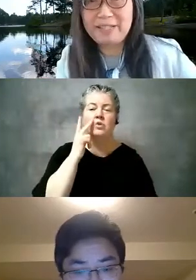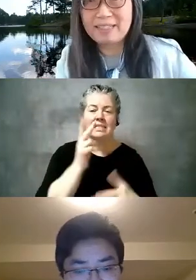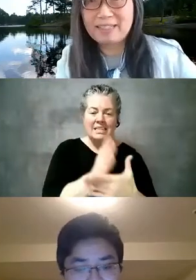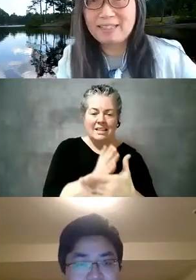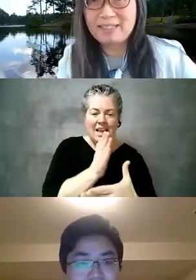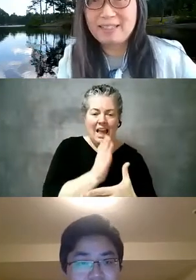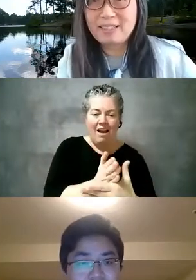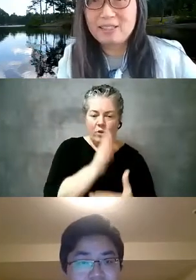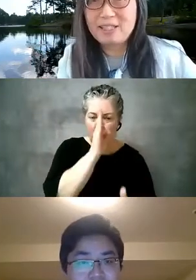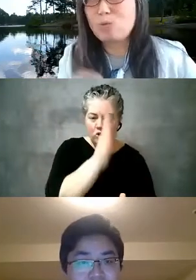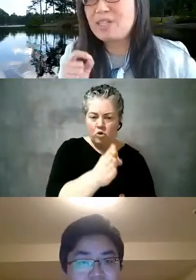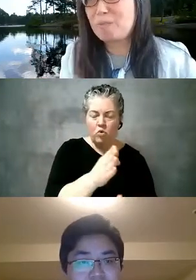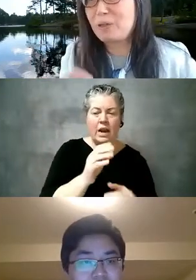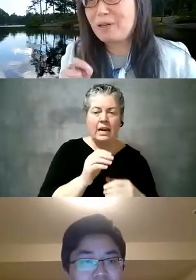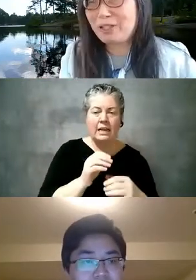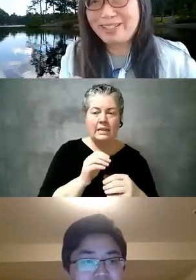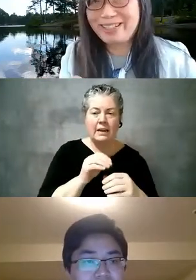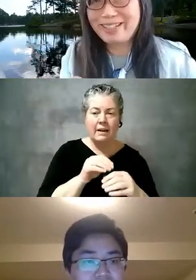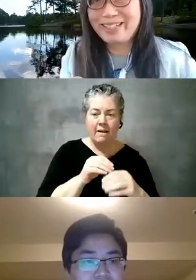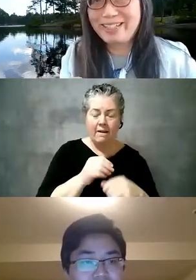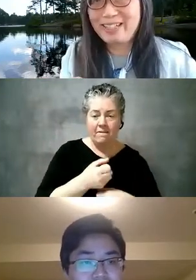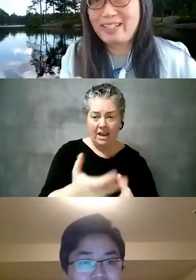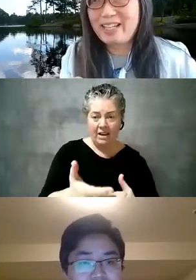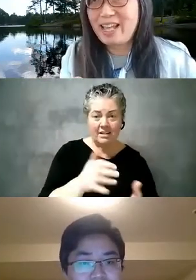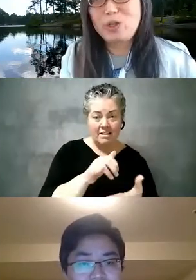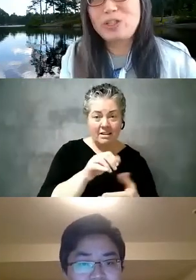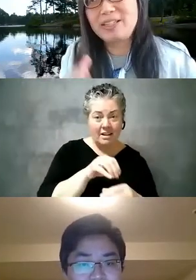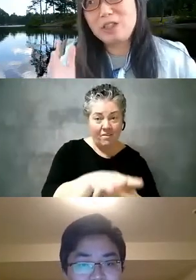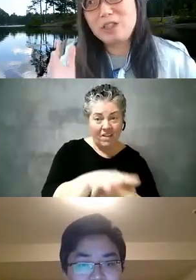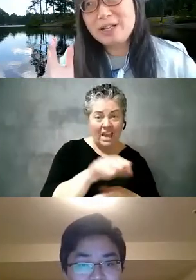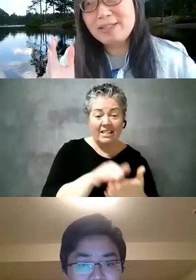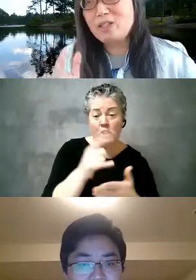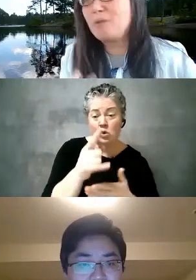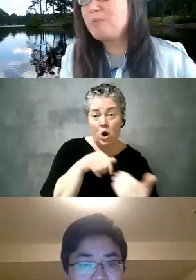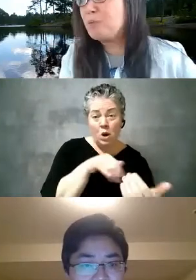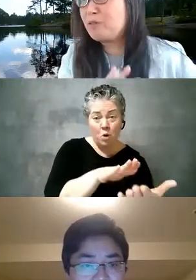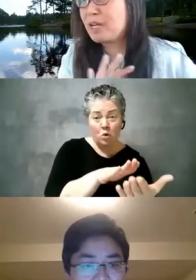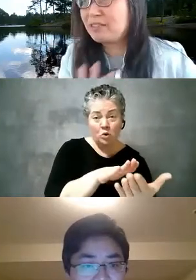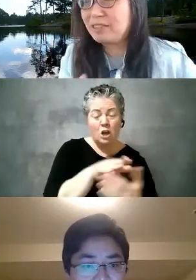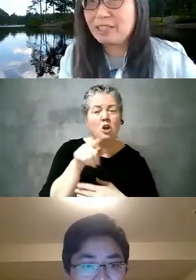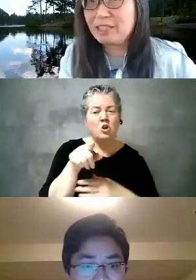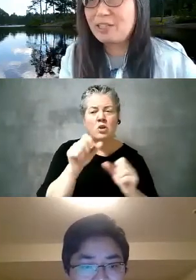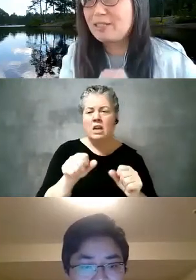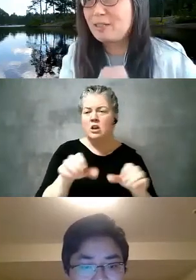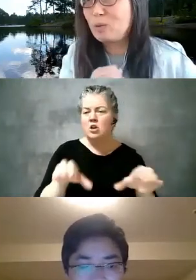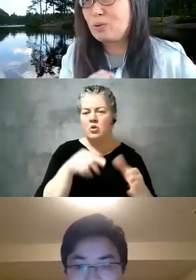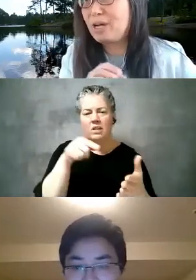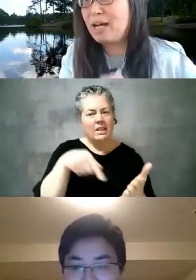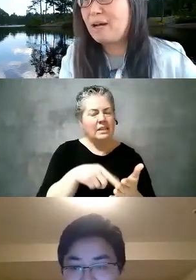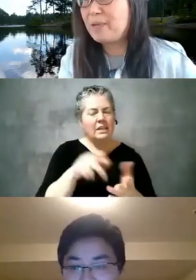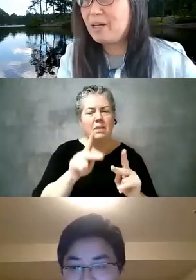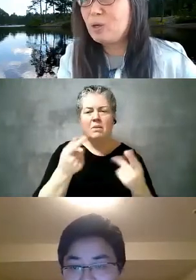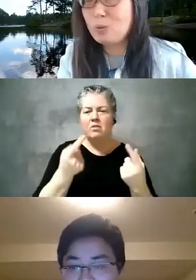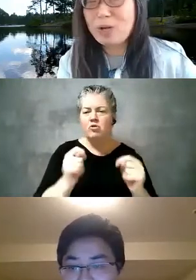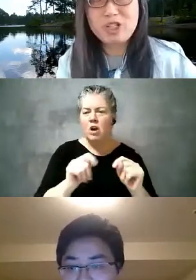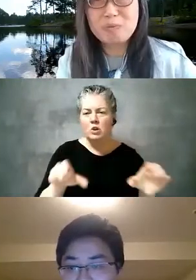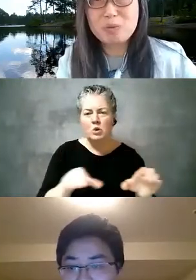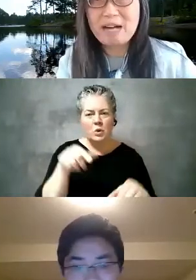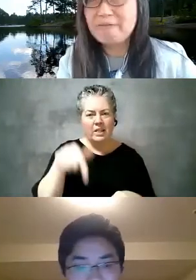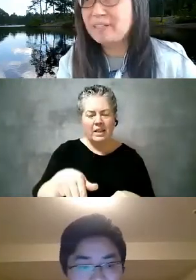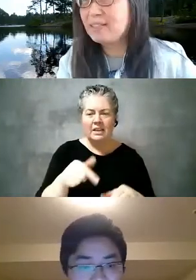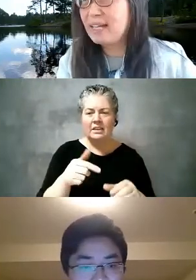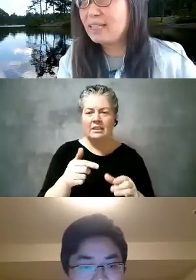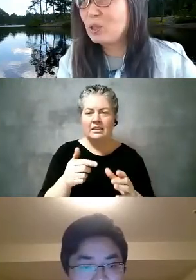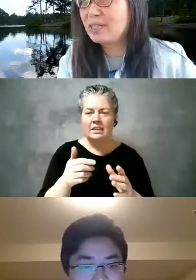direct effect. So that's one approach. And you can do this, people have tried to do this through regression